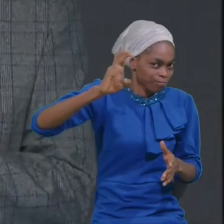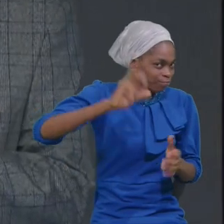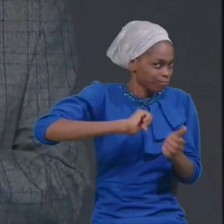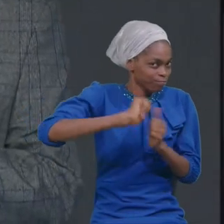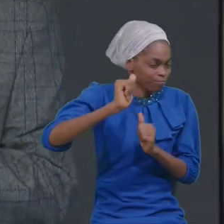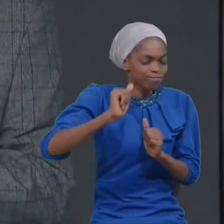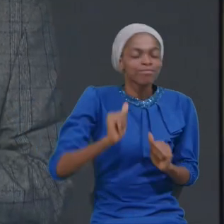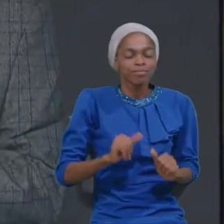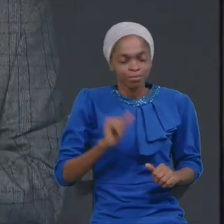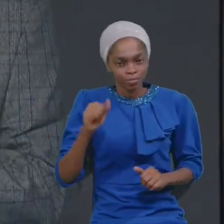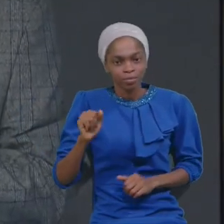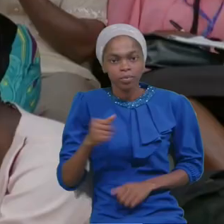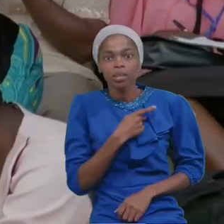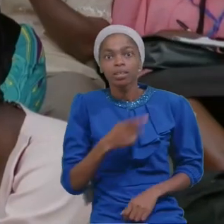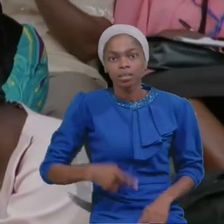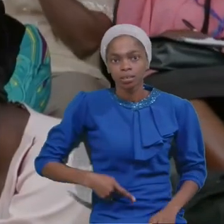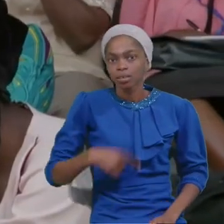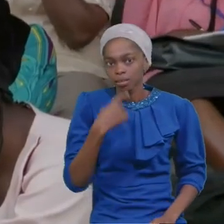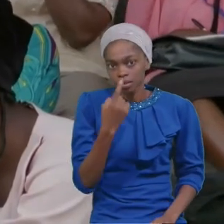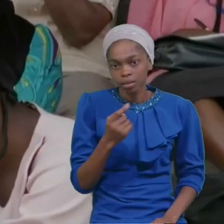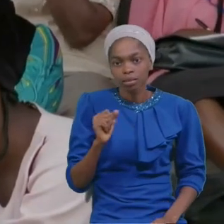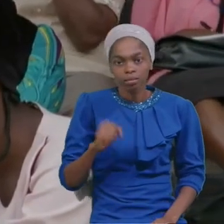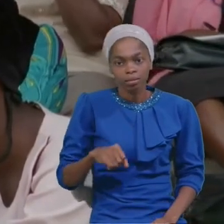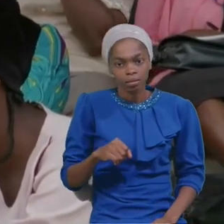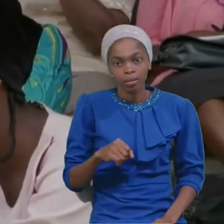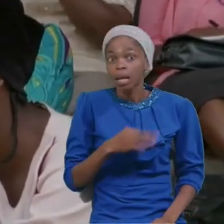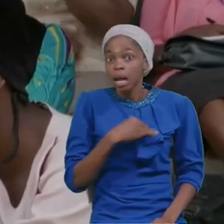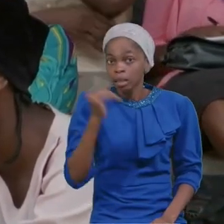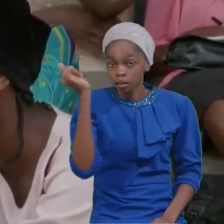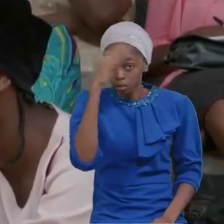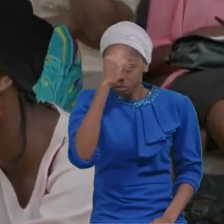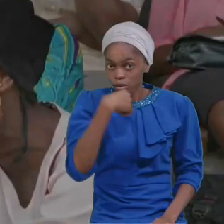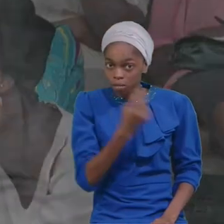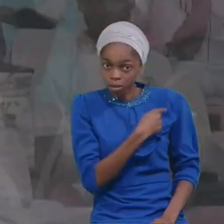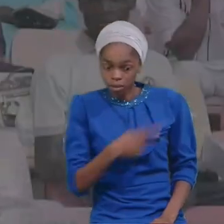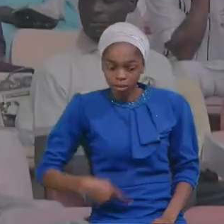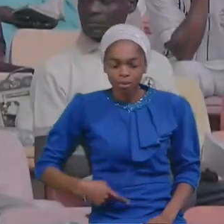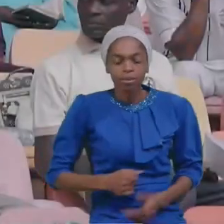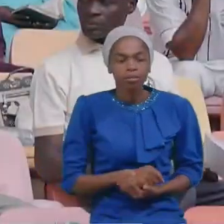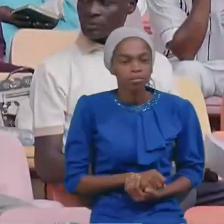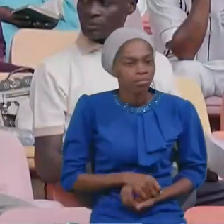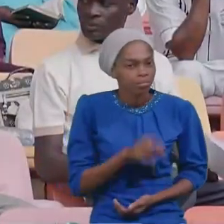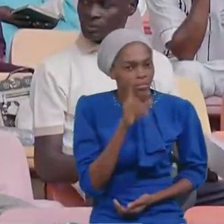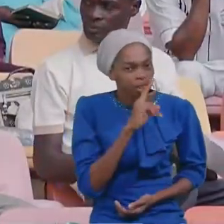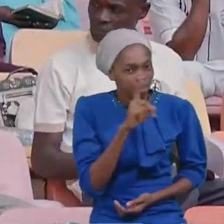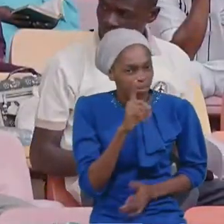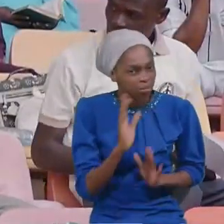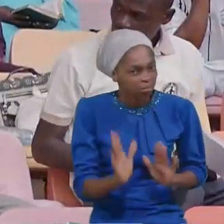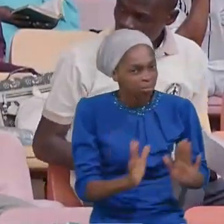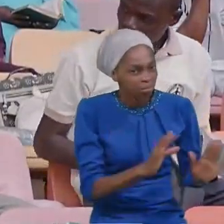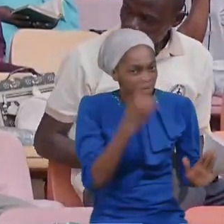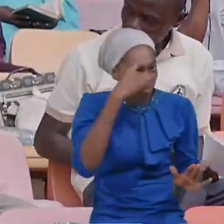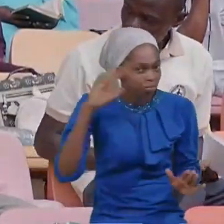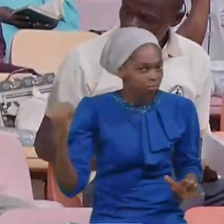that journey? And the king thought and said, no, not really. And the fool said, get